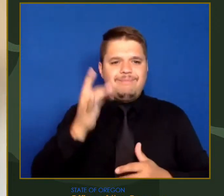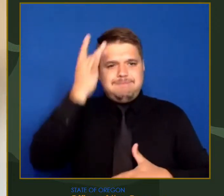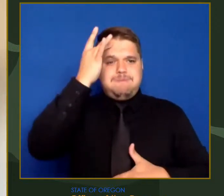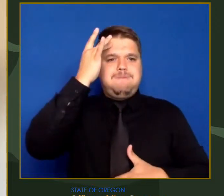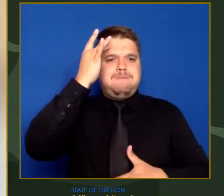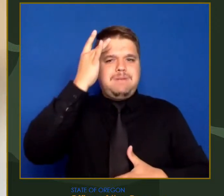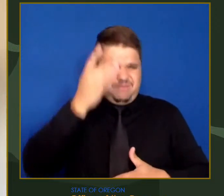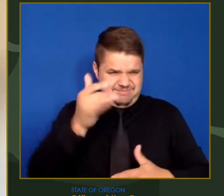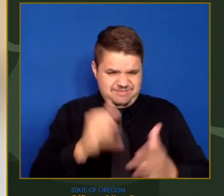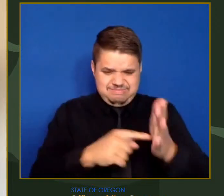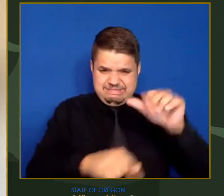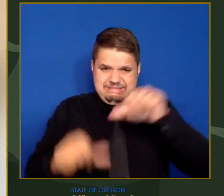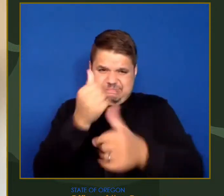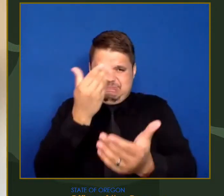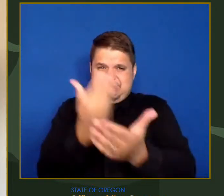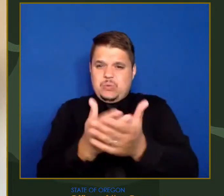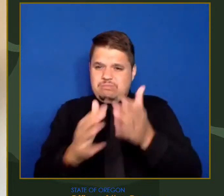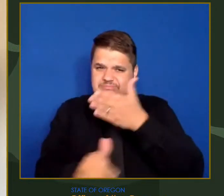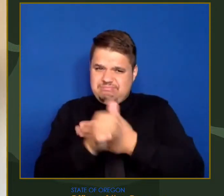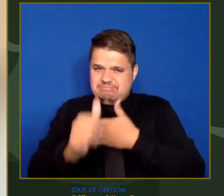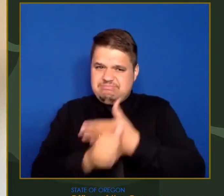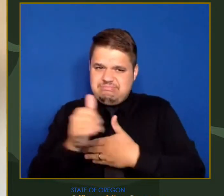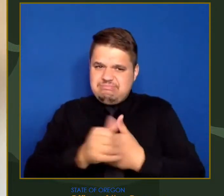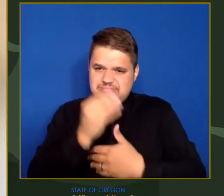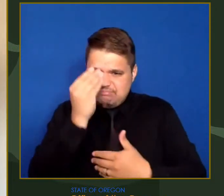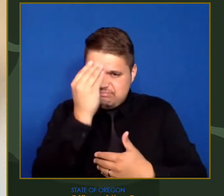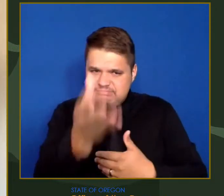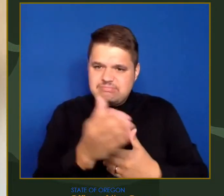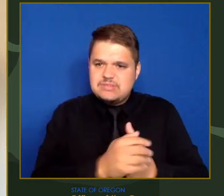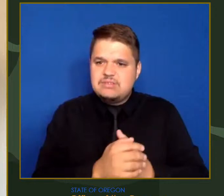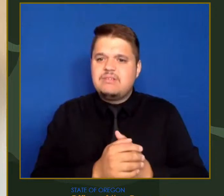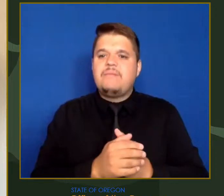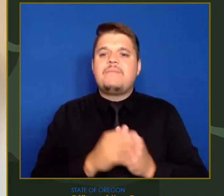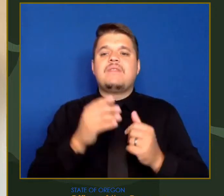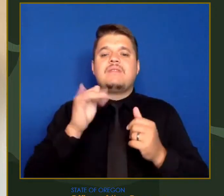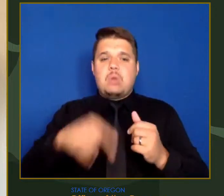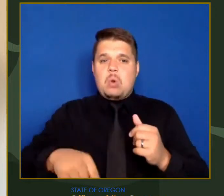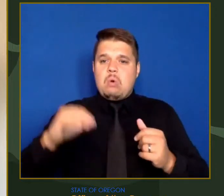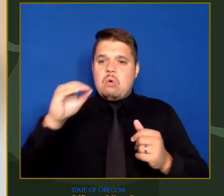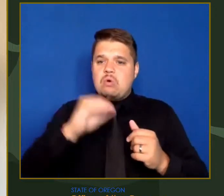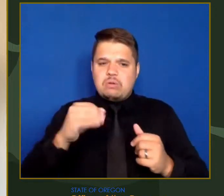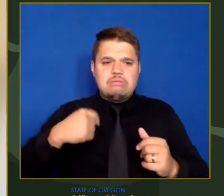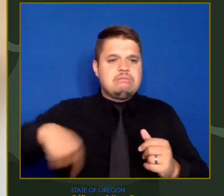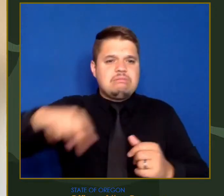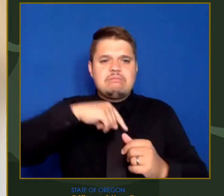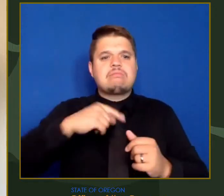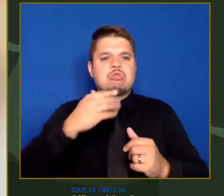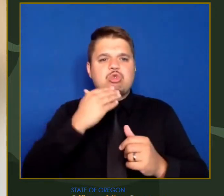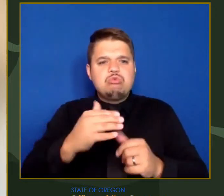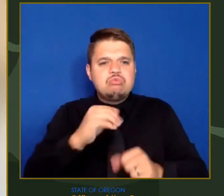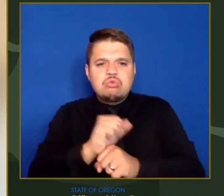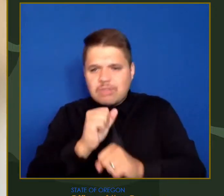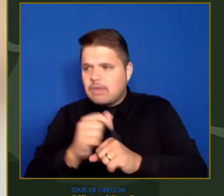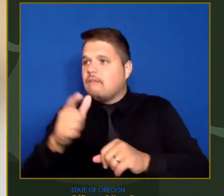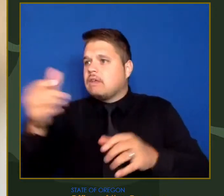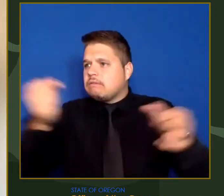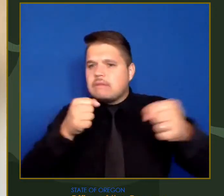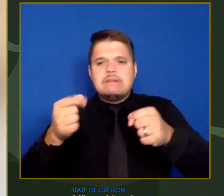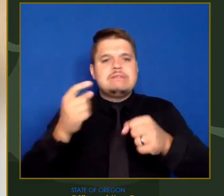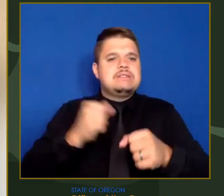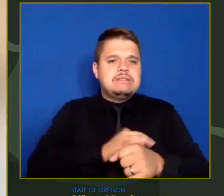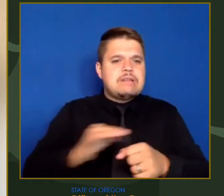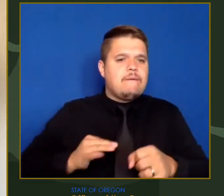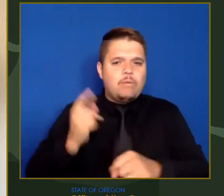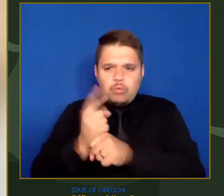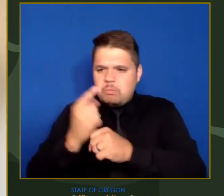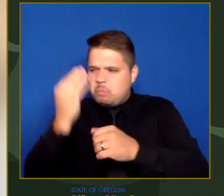here in Central Oregon, we have an amazing staff. We're really able to provide, top level care. We have really dedicated RNs, respiratory therapists, physical